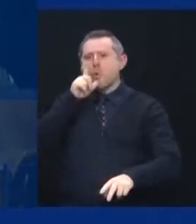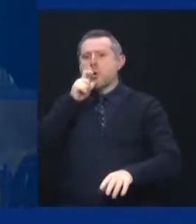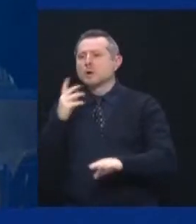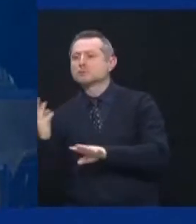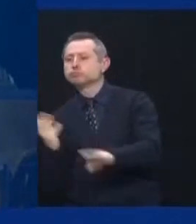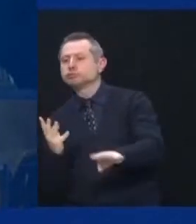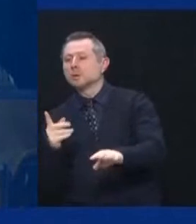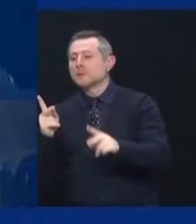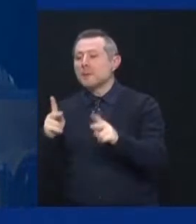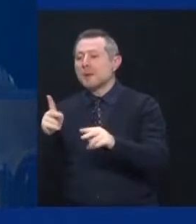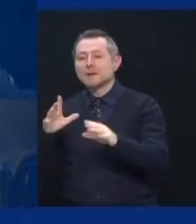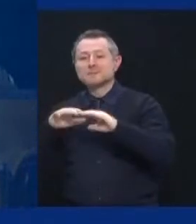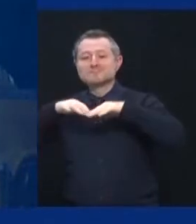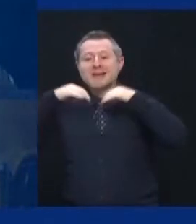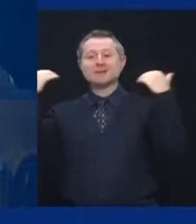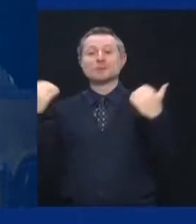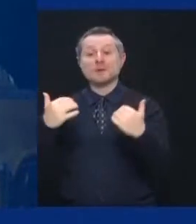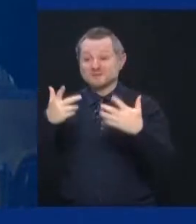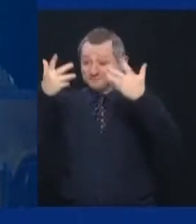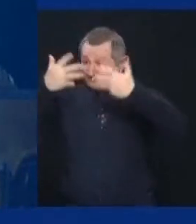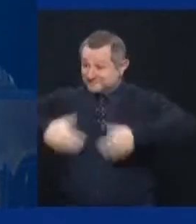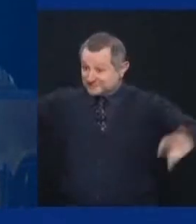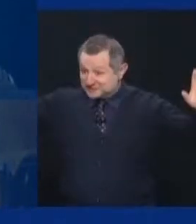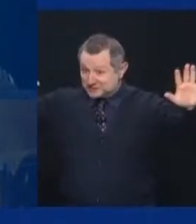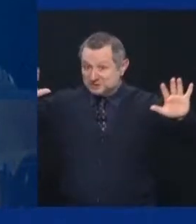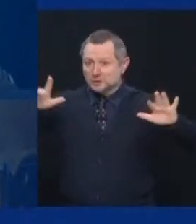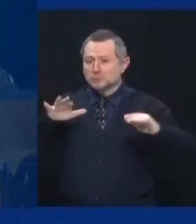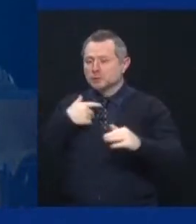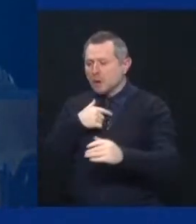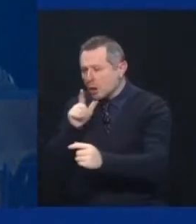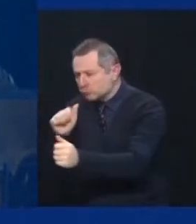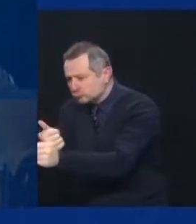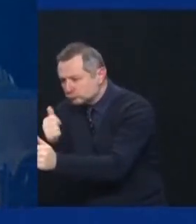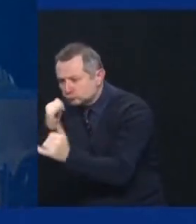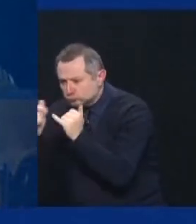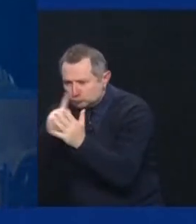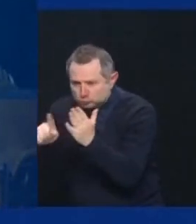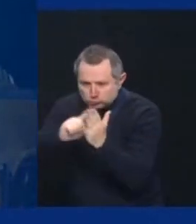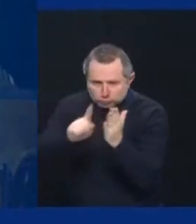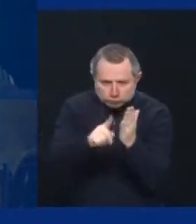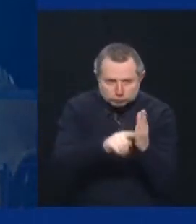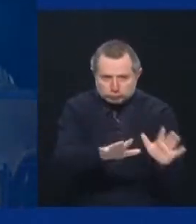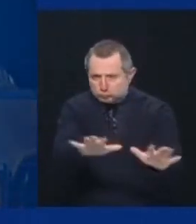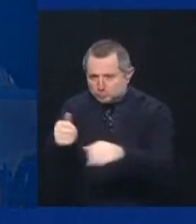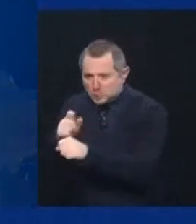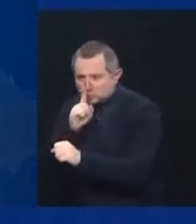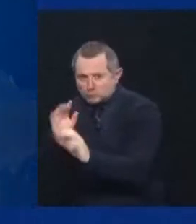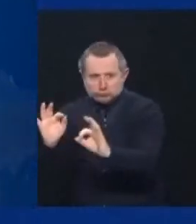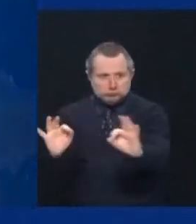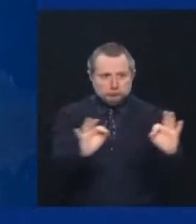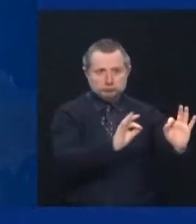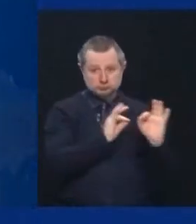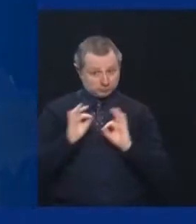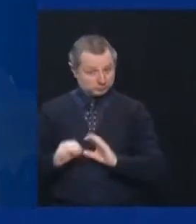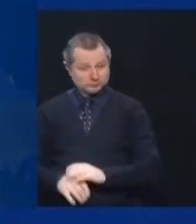game and monitor post-game contact tracing afterwards. For all the Bills